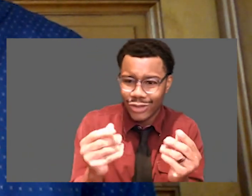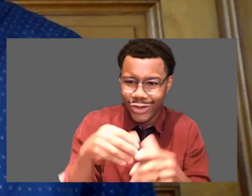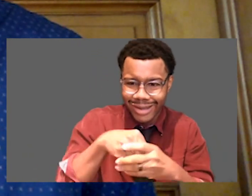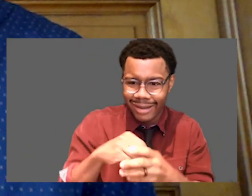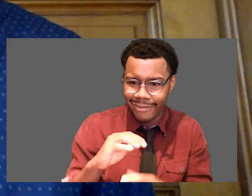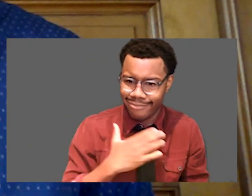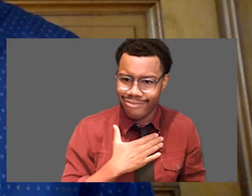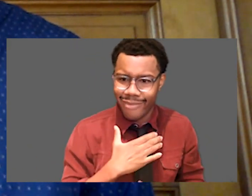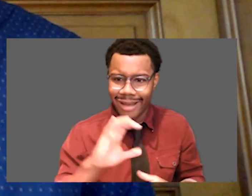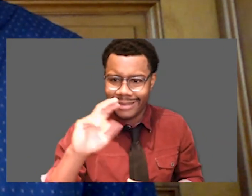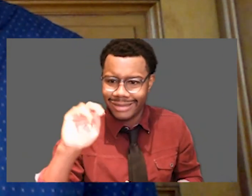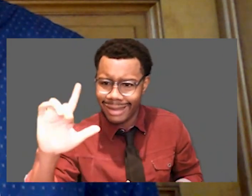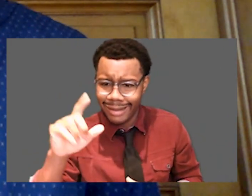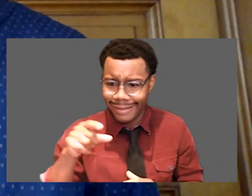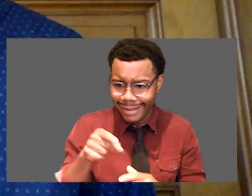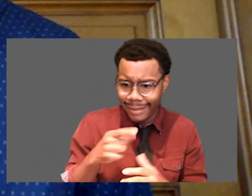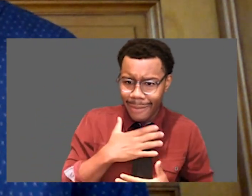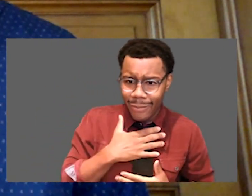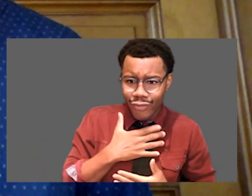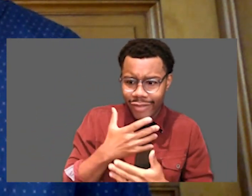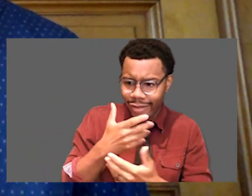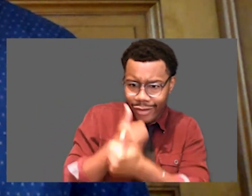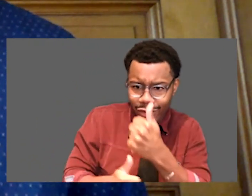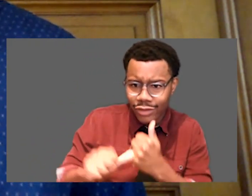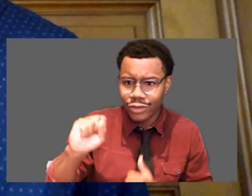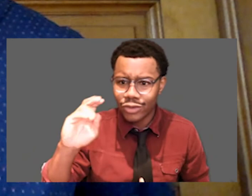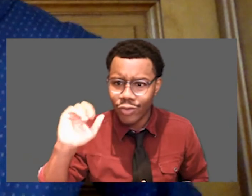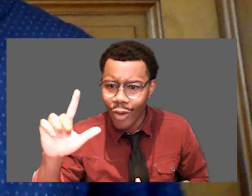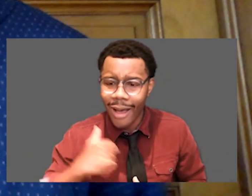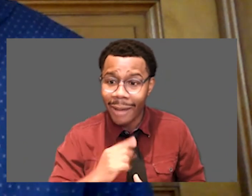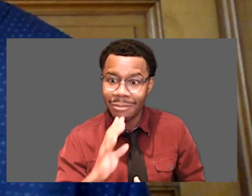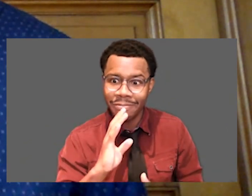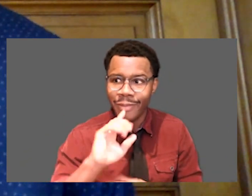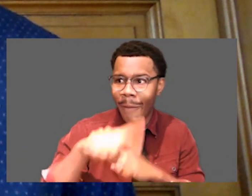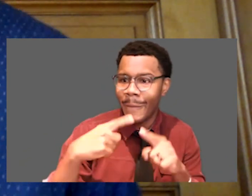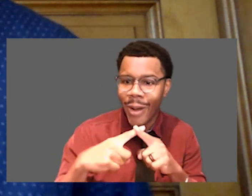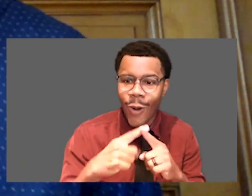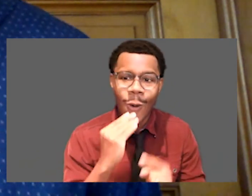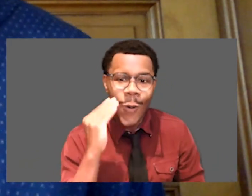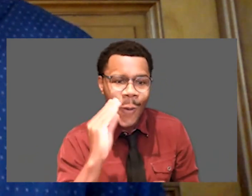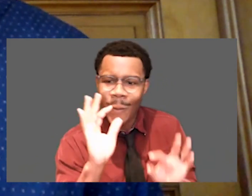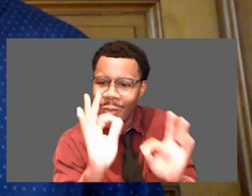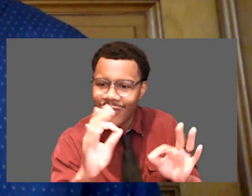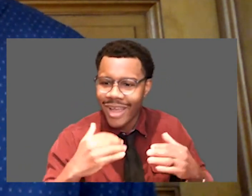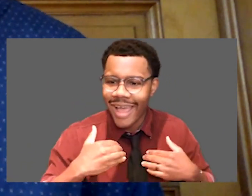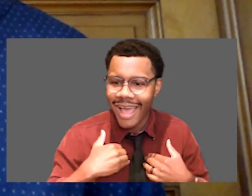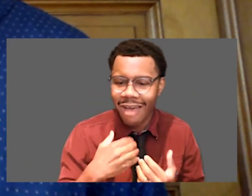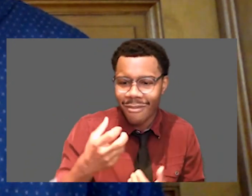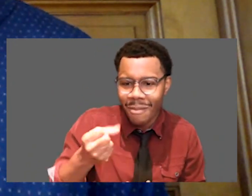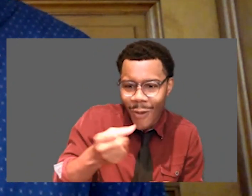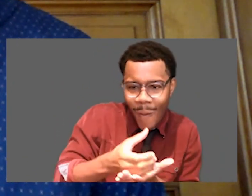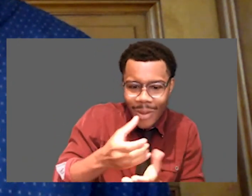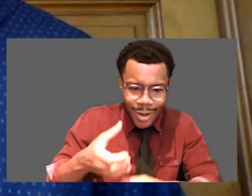he's breathing under soil, and I'm speaking about home being a perfect one with heating bottles and testing them on my wrists